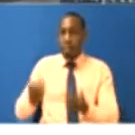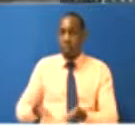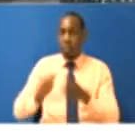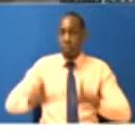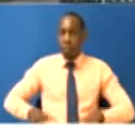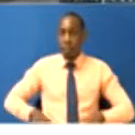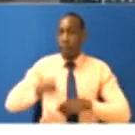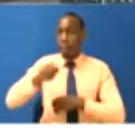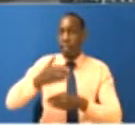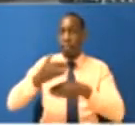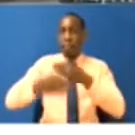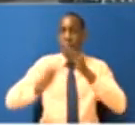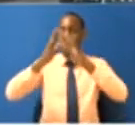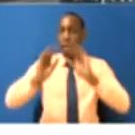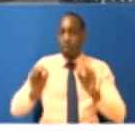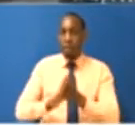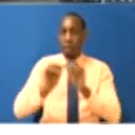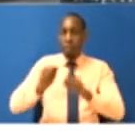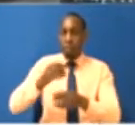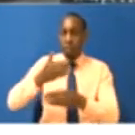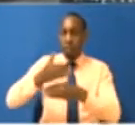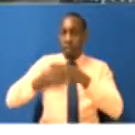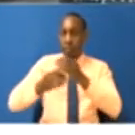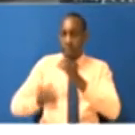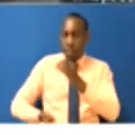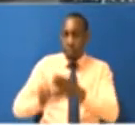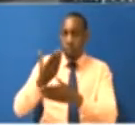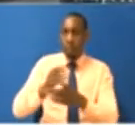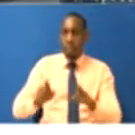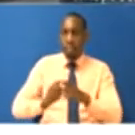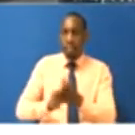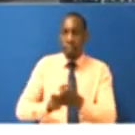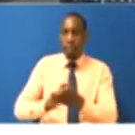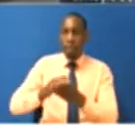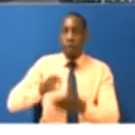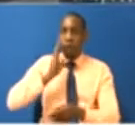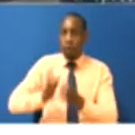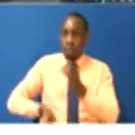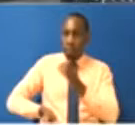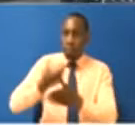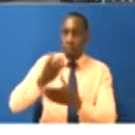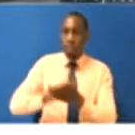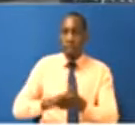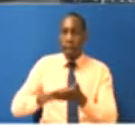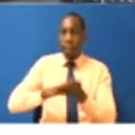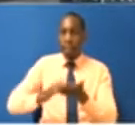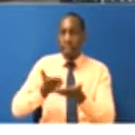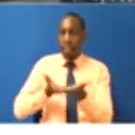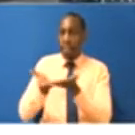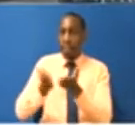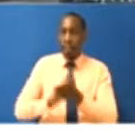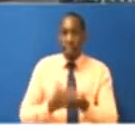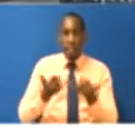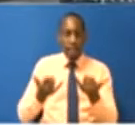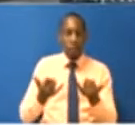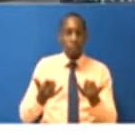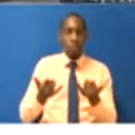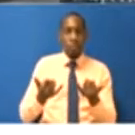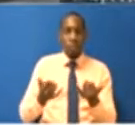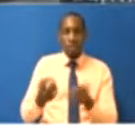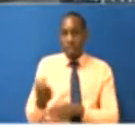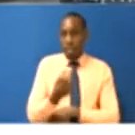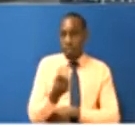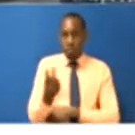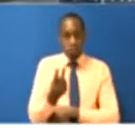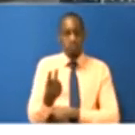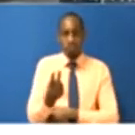necessarily building houses we can put infrastructure there we can put put in water we can put in these basic services and so on so so in a way i got close but